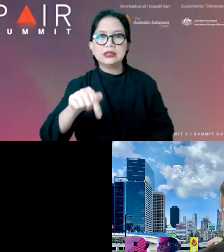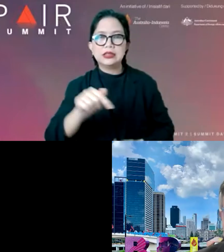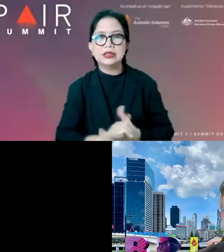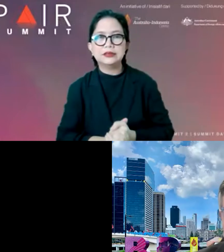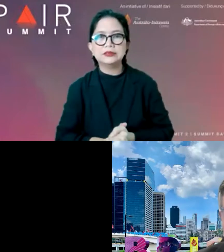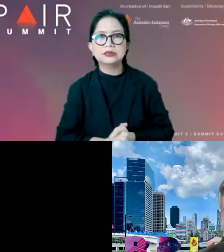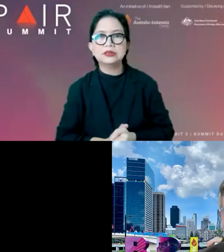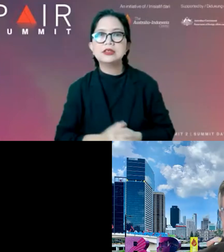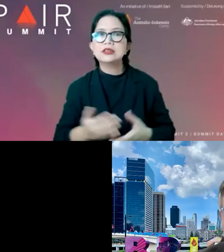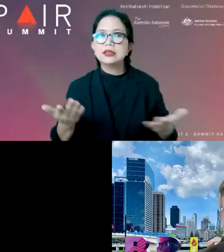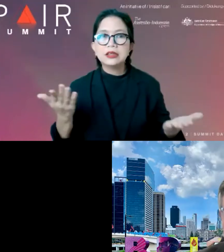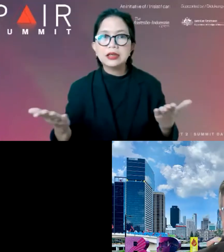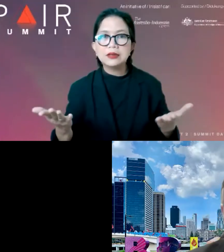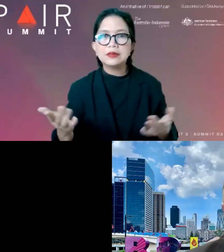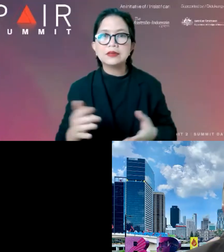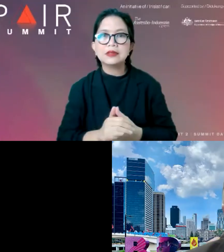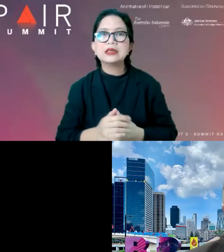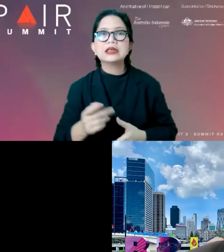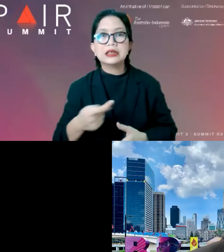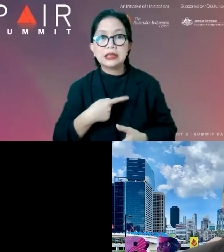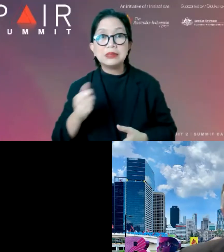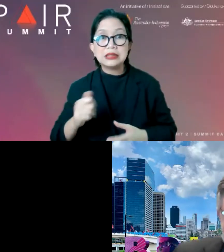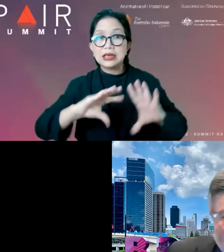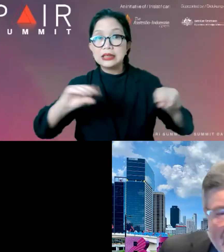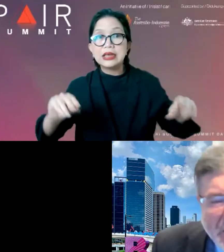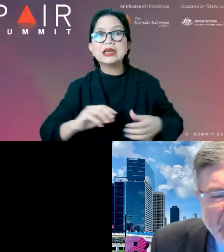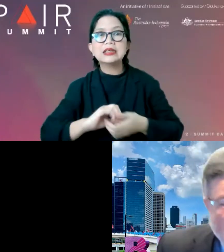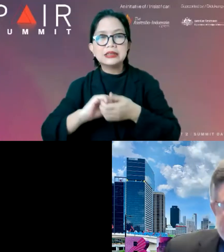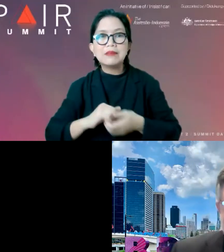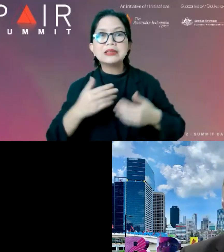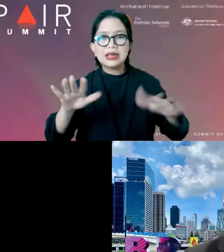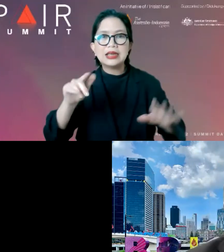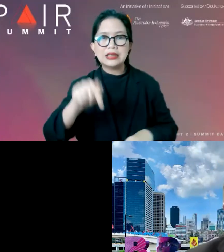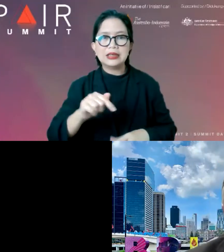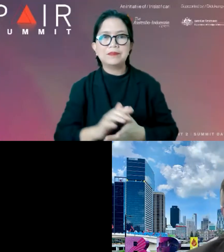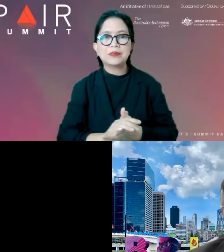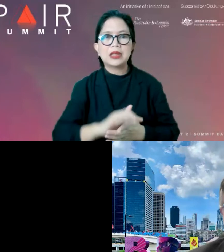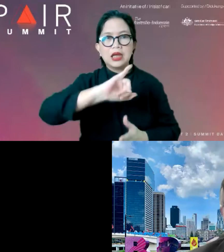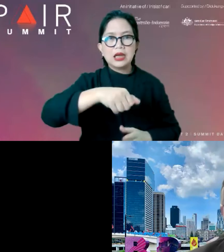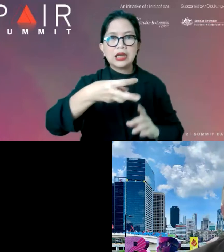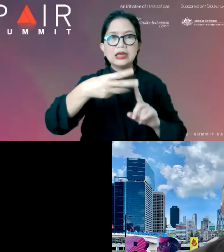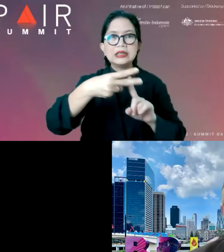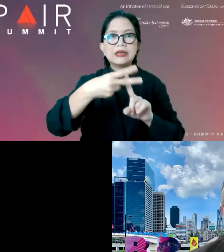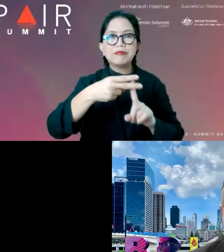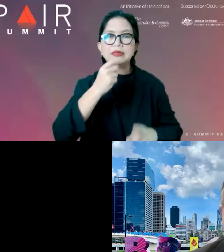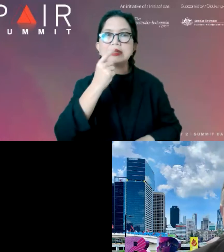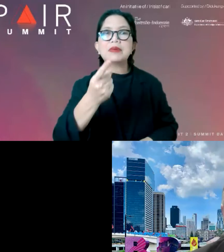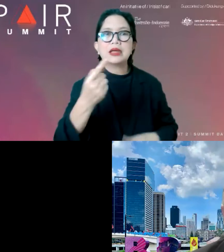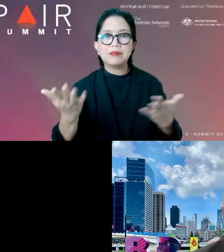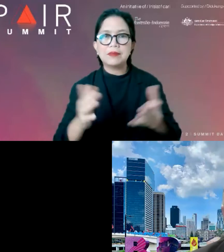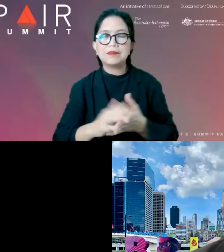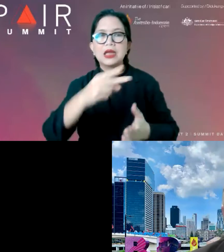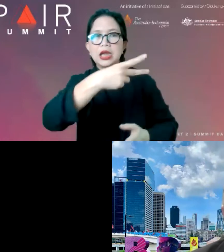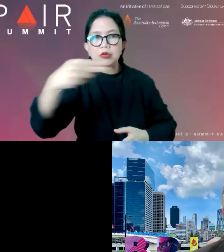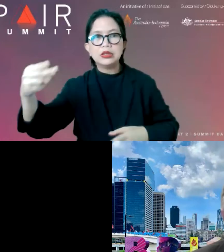feels like they're worlds apart, Jeff. Yeah, thanks, Helen. Actually, there's already a very strong relationship between Indonesia and